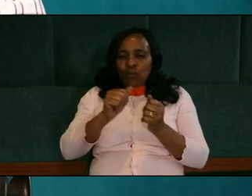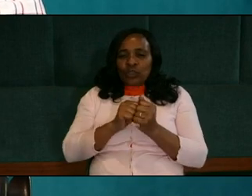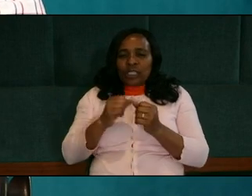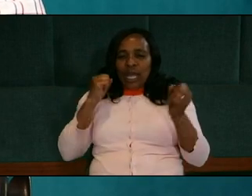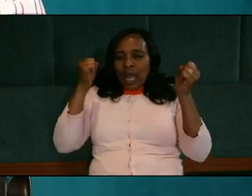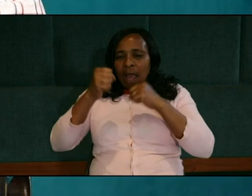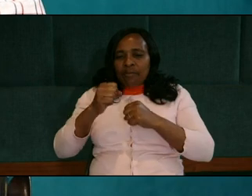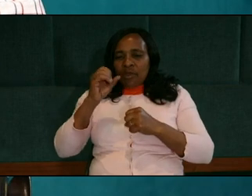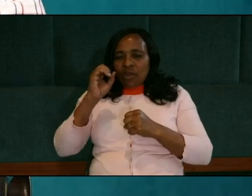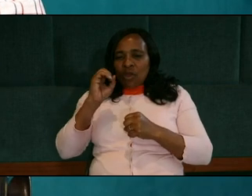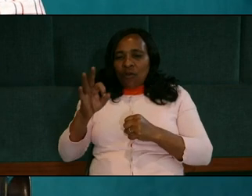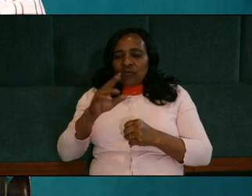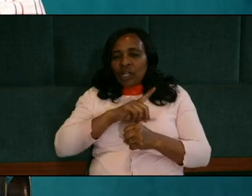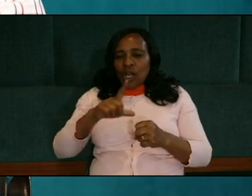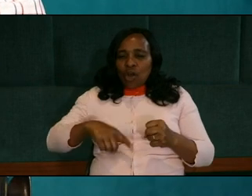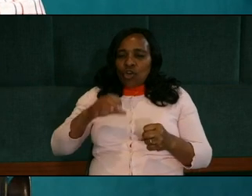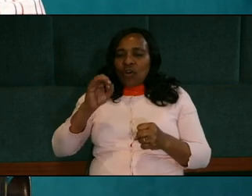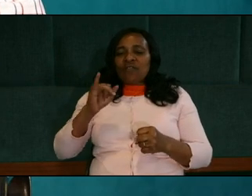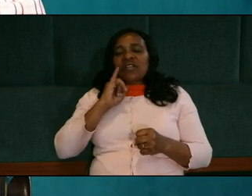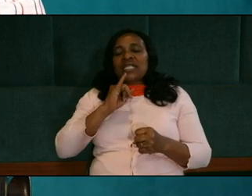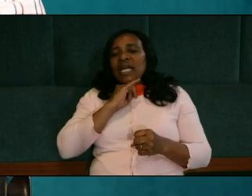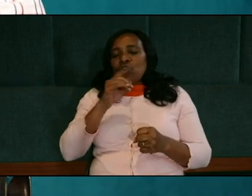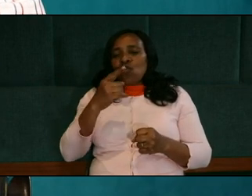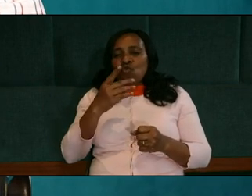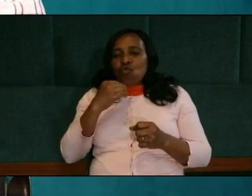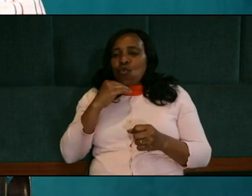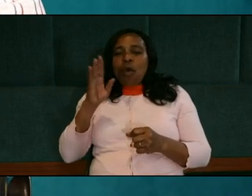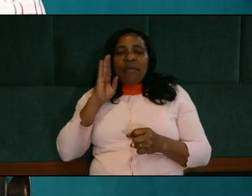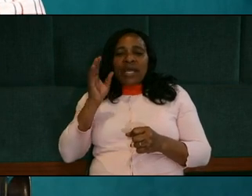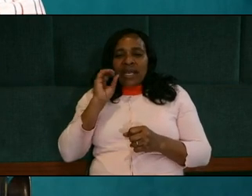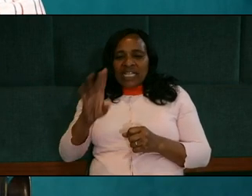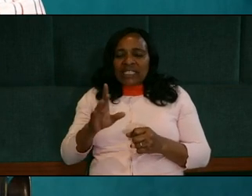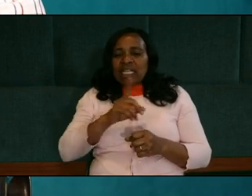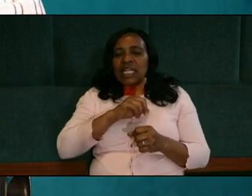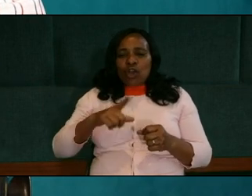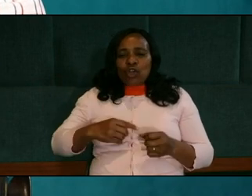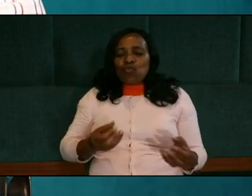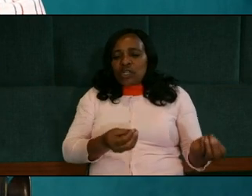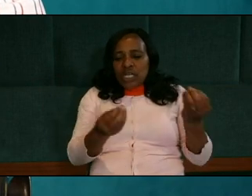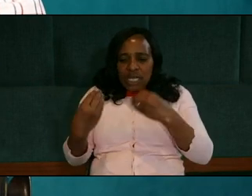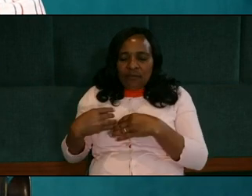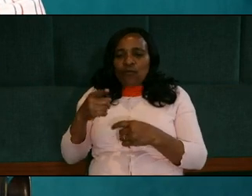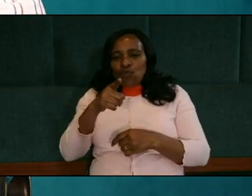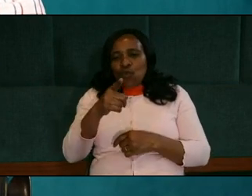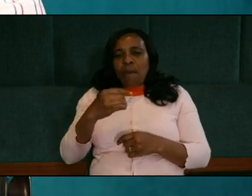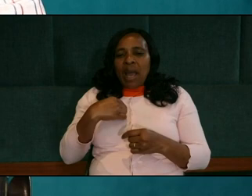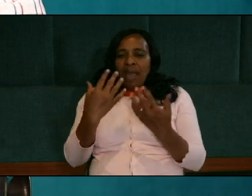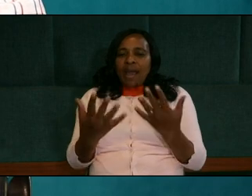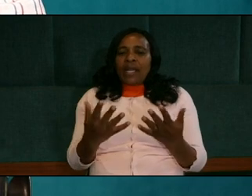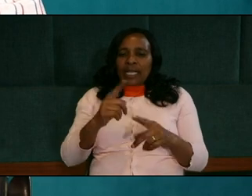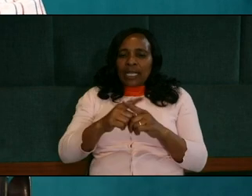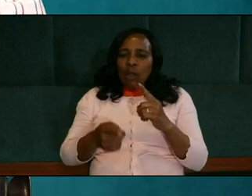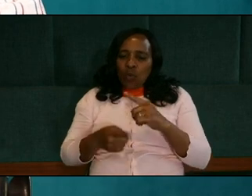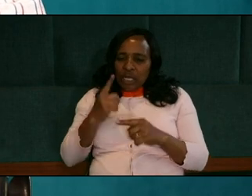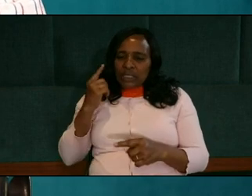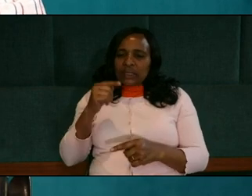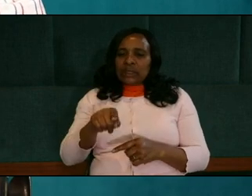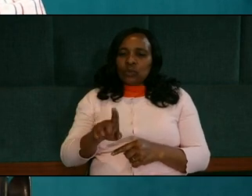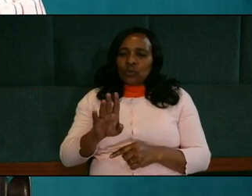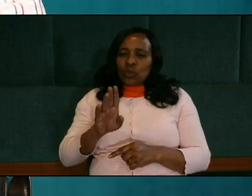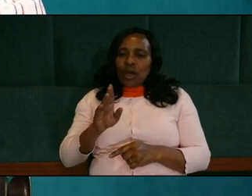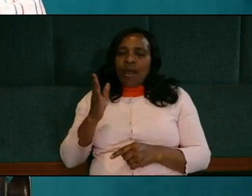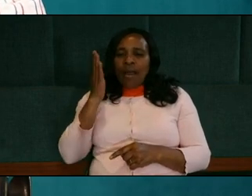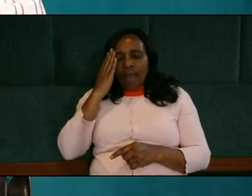defied. This day the Lord will deliver you into my hands, and I'll strike you down and cut off your head." As